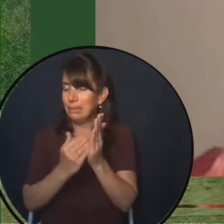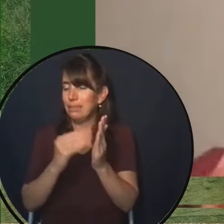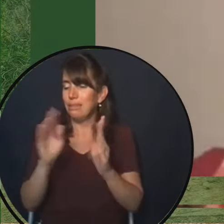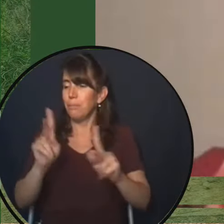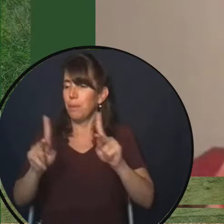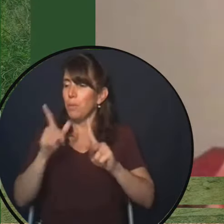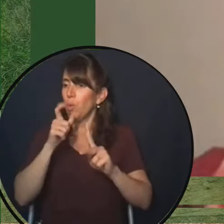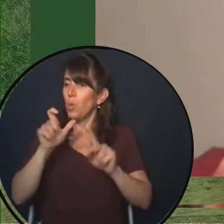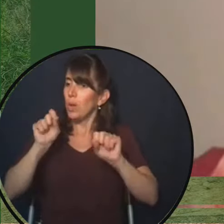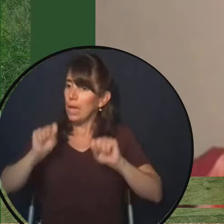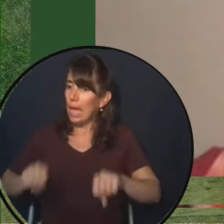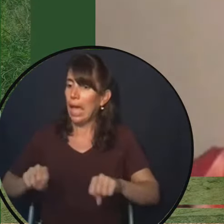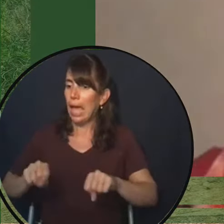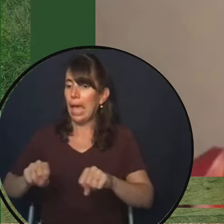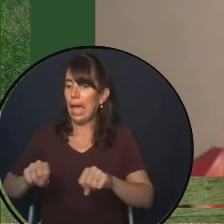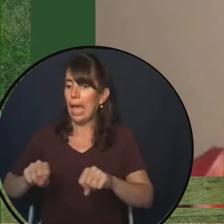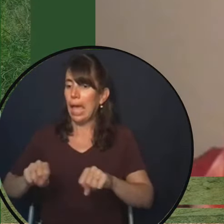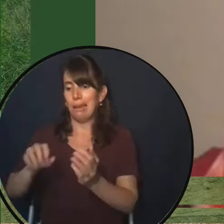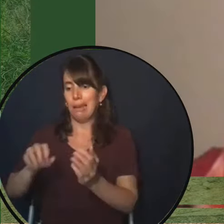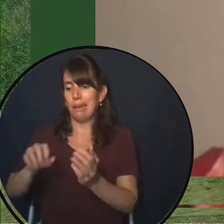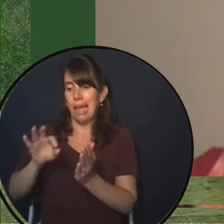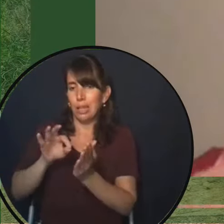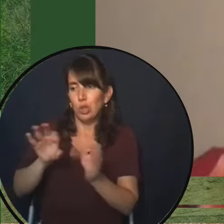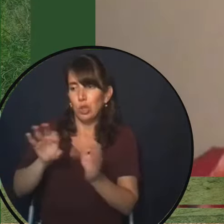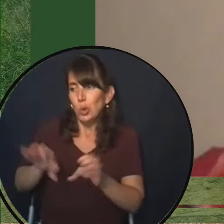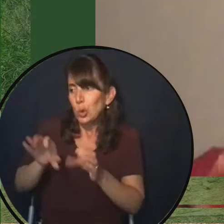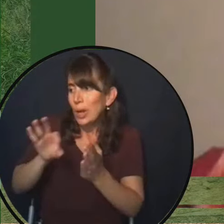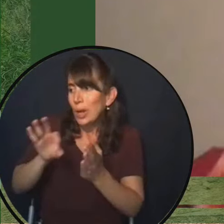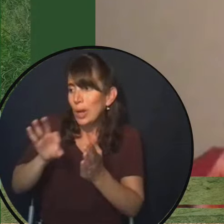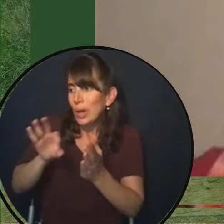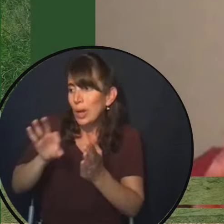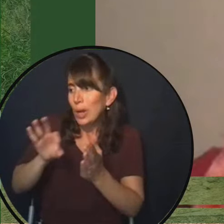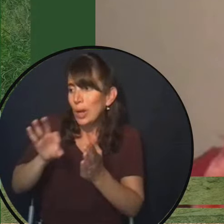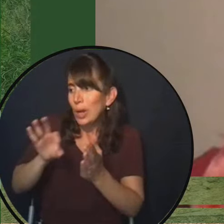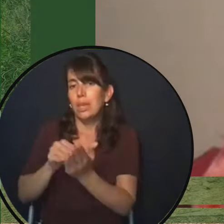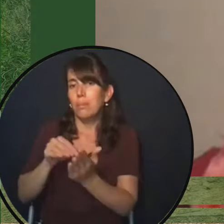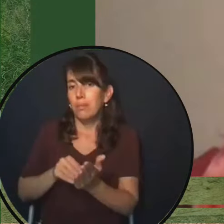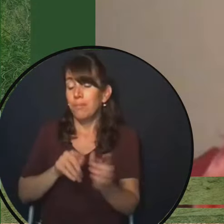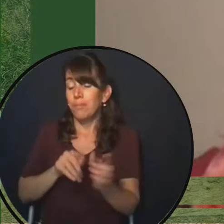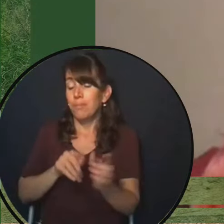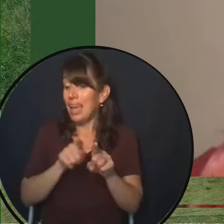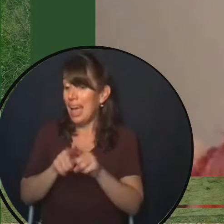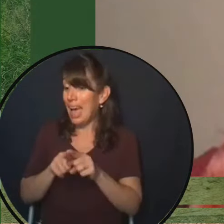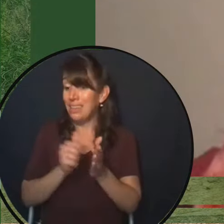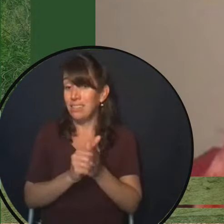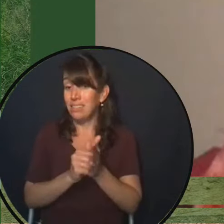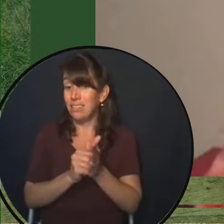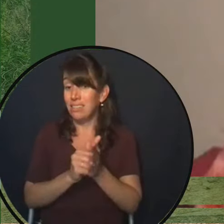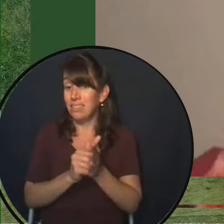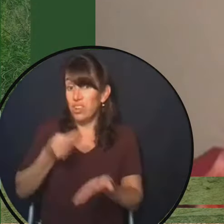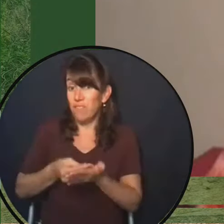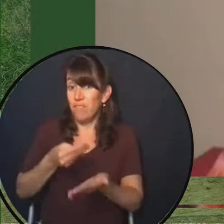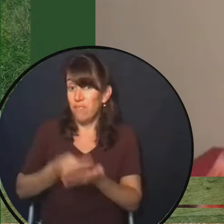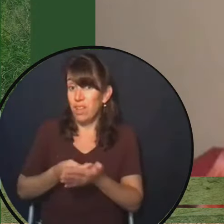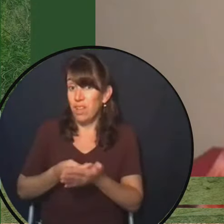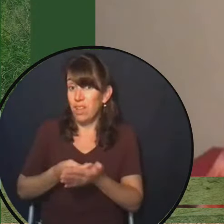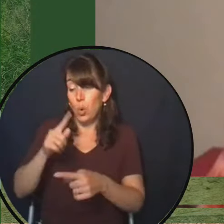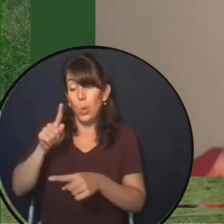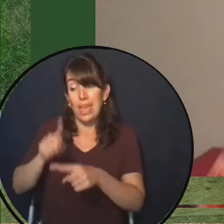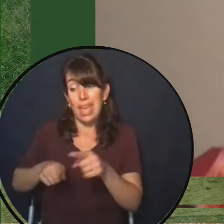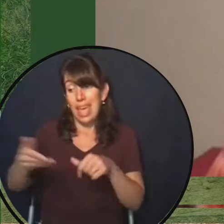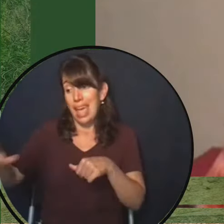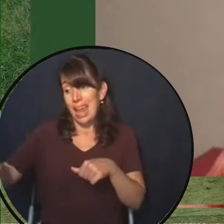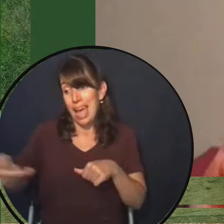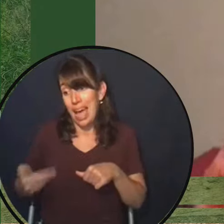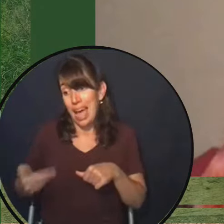because that's a whole other consideration. You know, as an abortion fund, we will not bring someone on to do that work who is hostile towards abortion